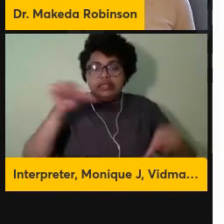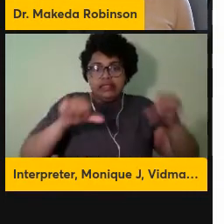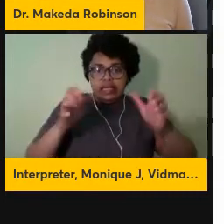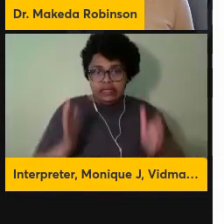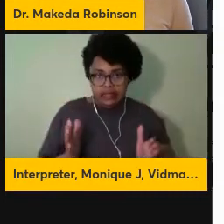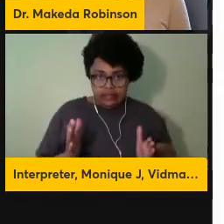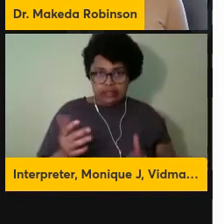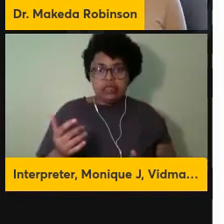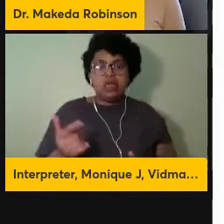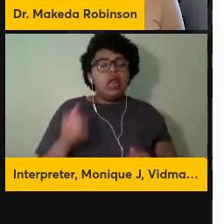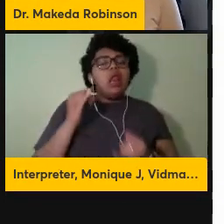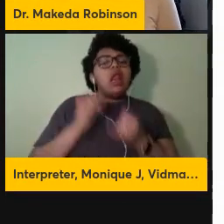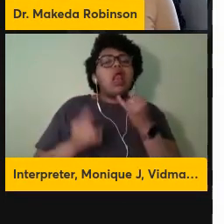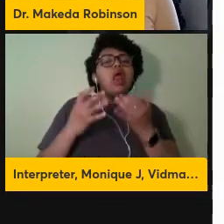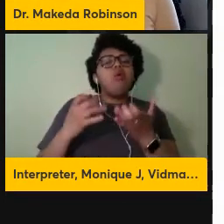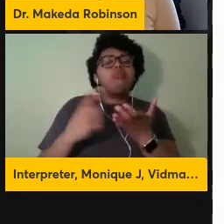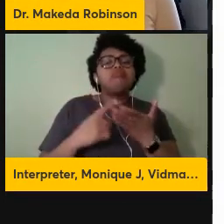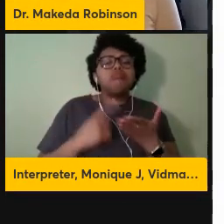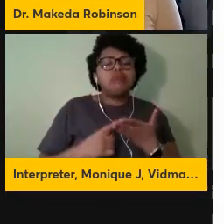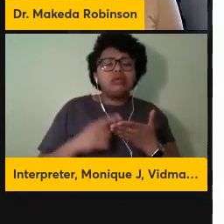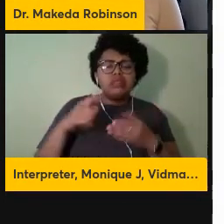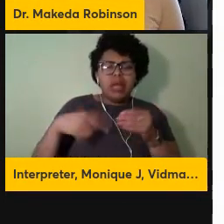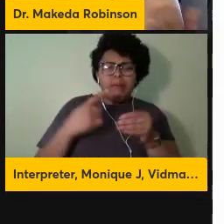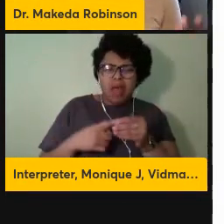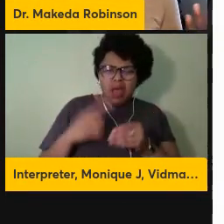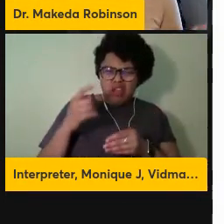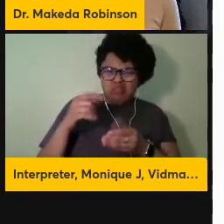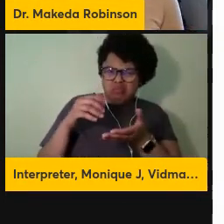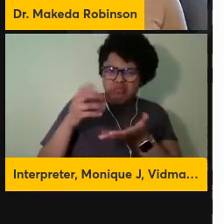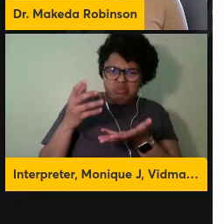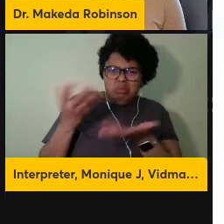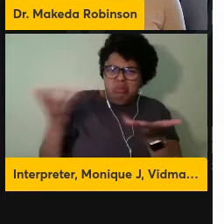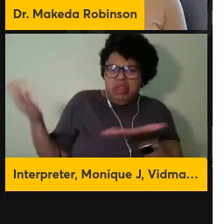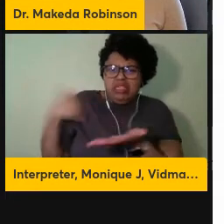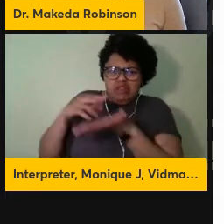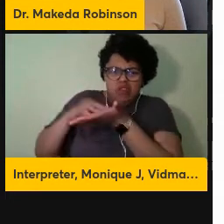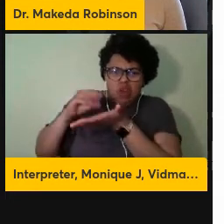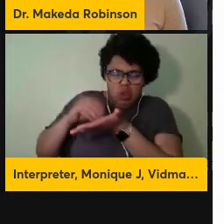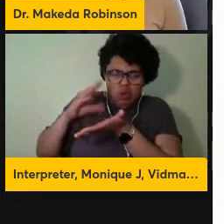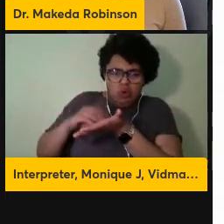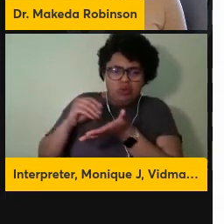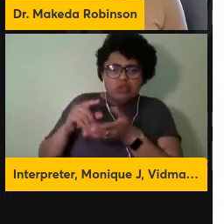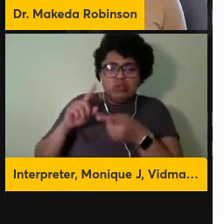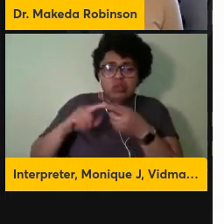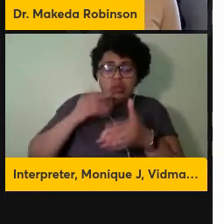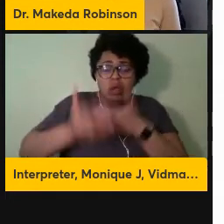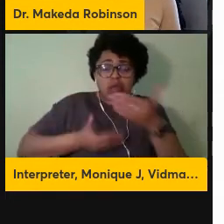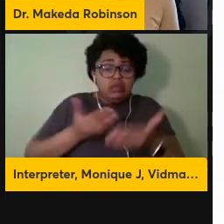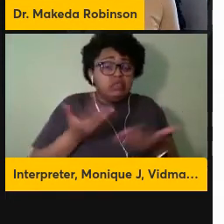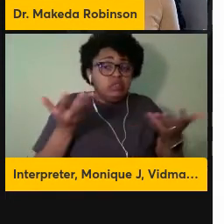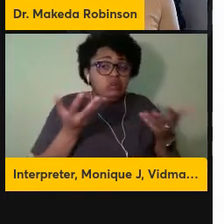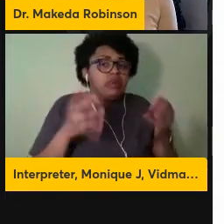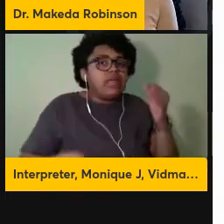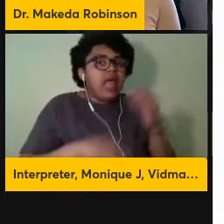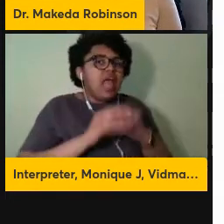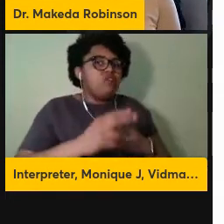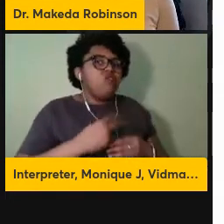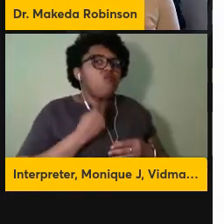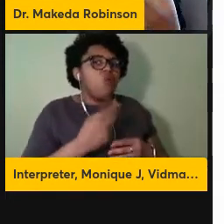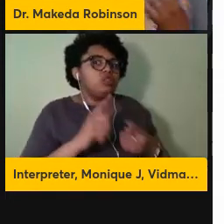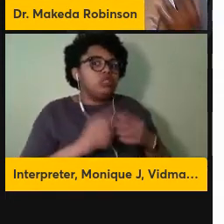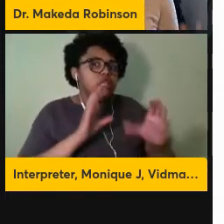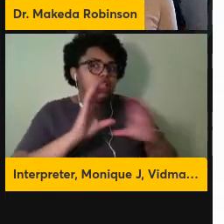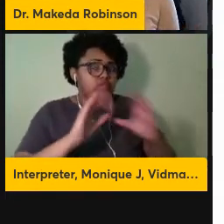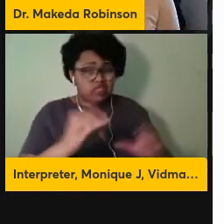so lastly, I just wanted to talk about some lessons that I've learned through this process. So one is to add your voice to the conversation. If you have something to say, we're scientists